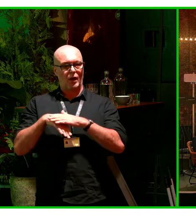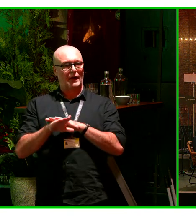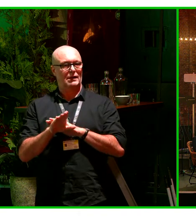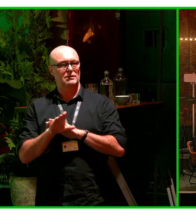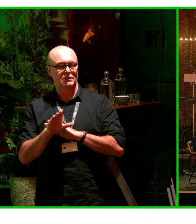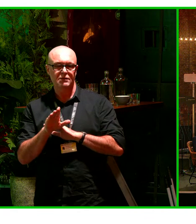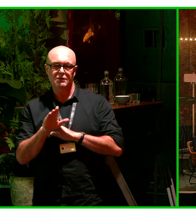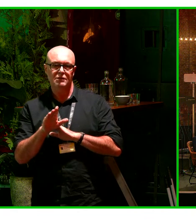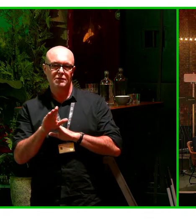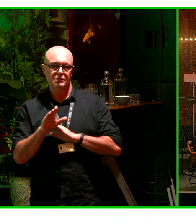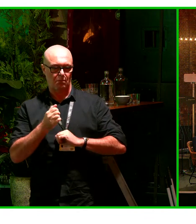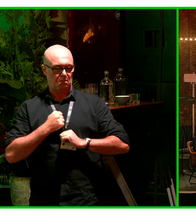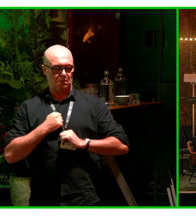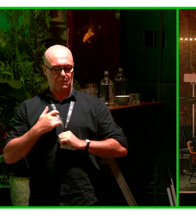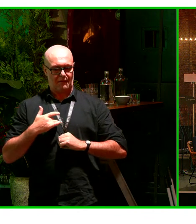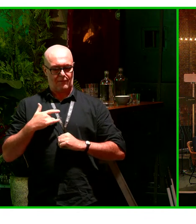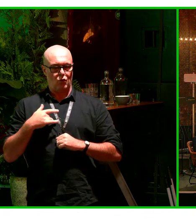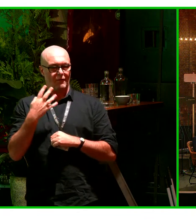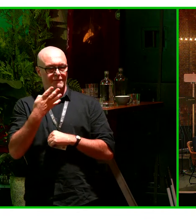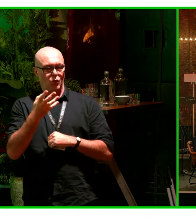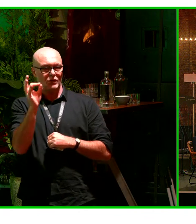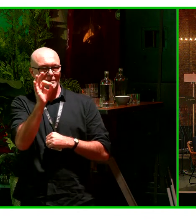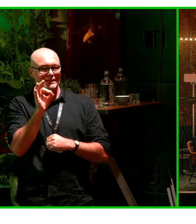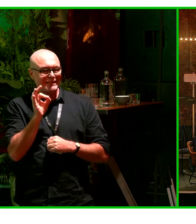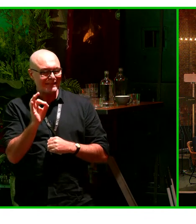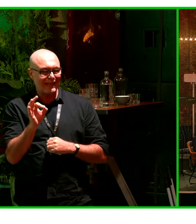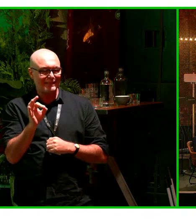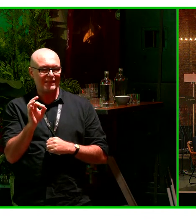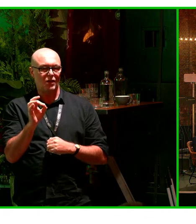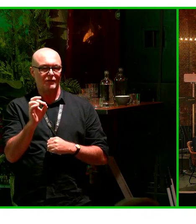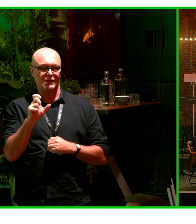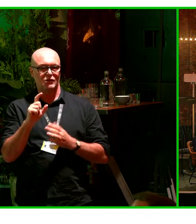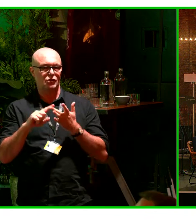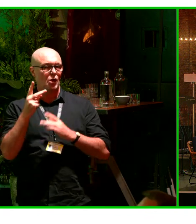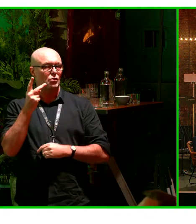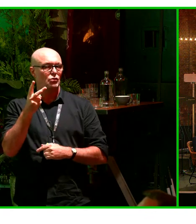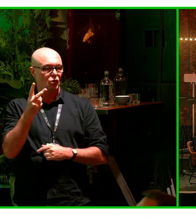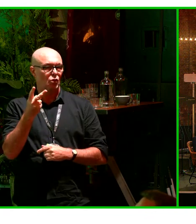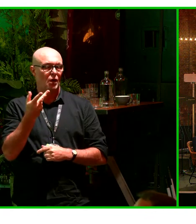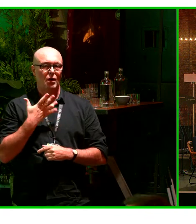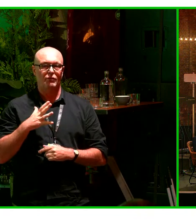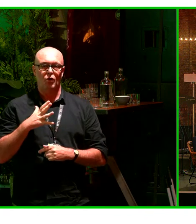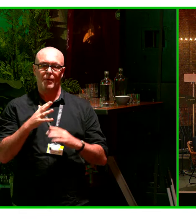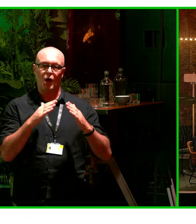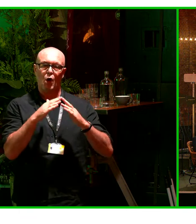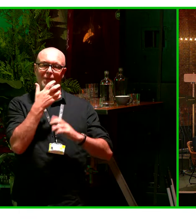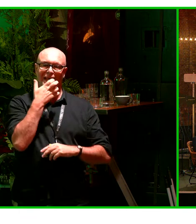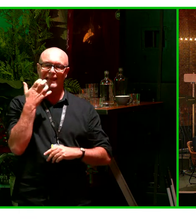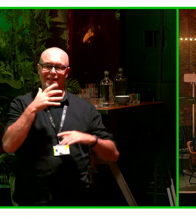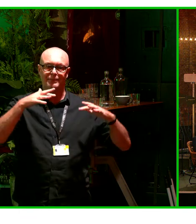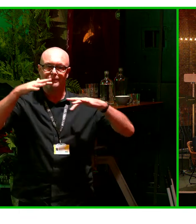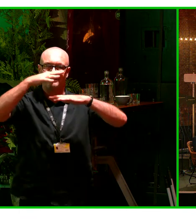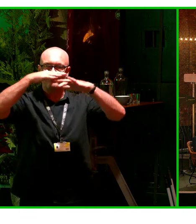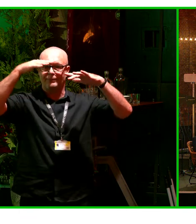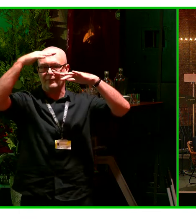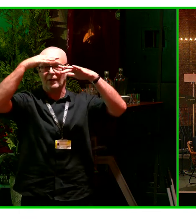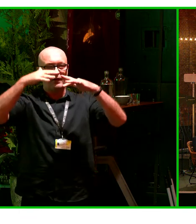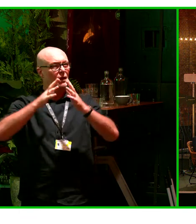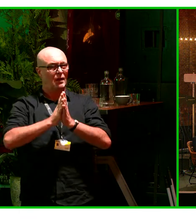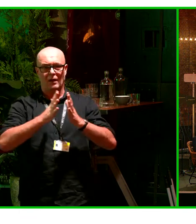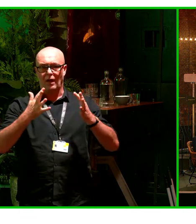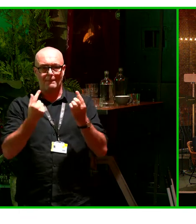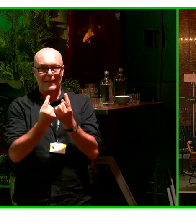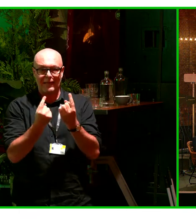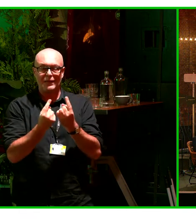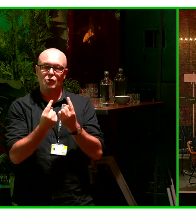and 14% of UK's carbon emissions come from how we heat our homes alone. So it is a massive issue,